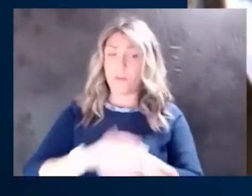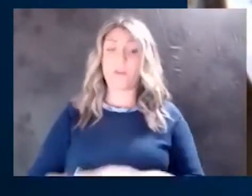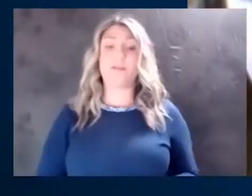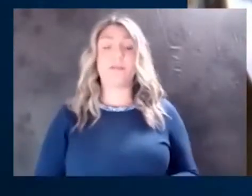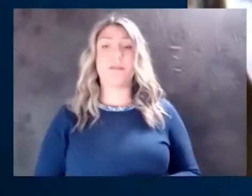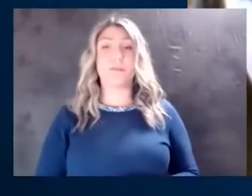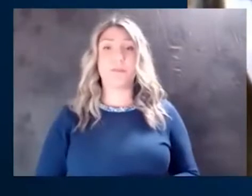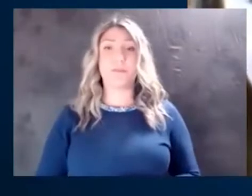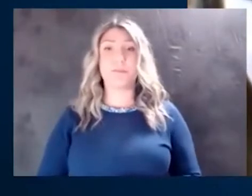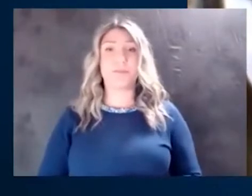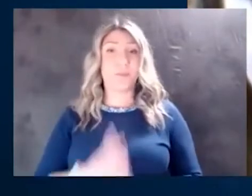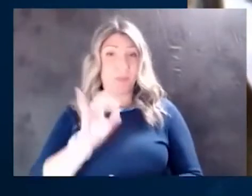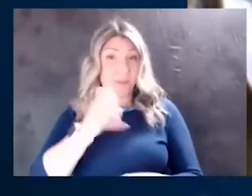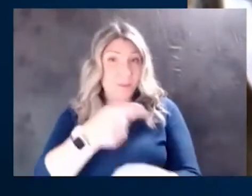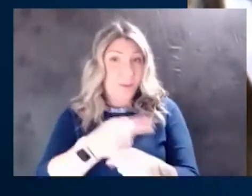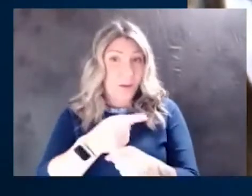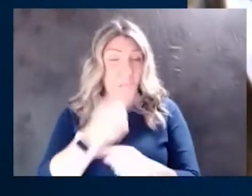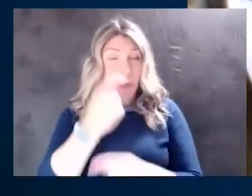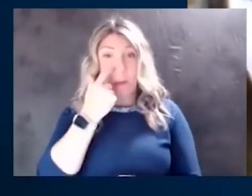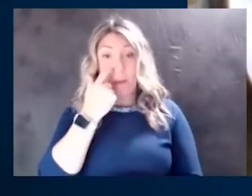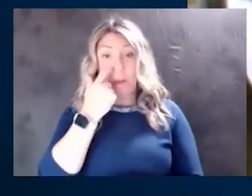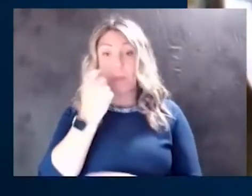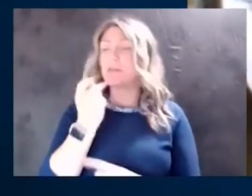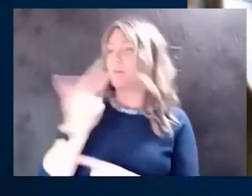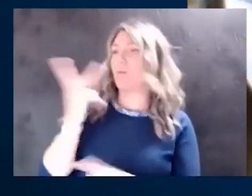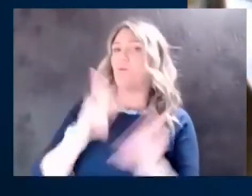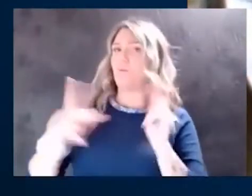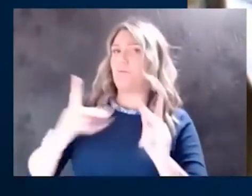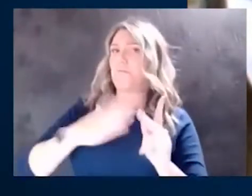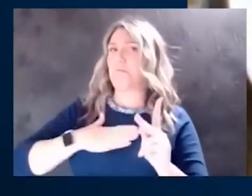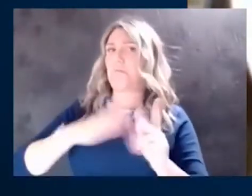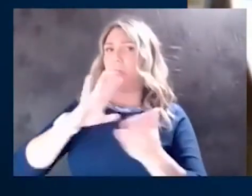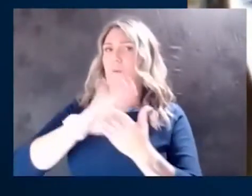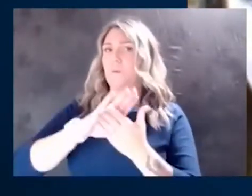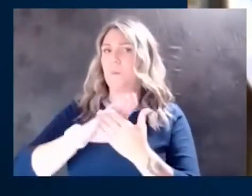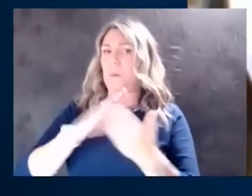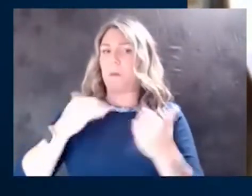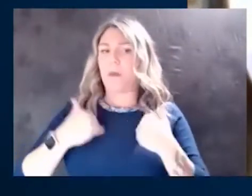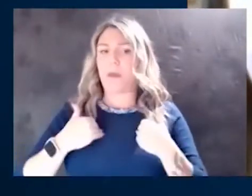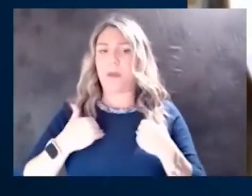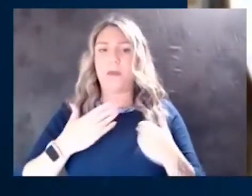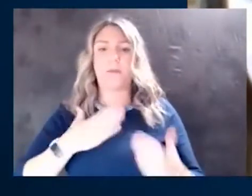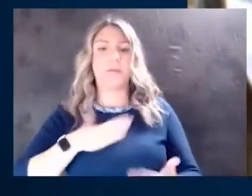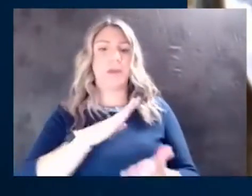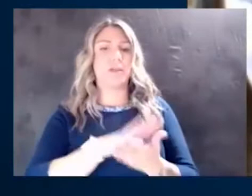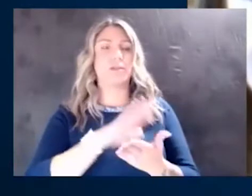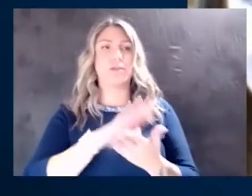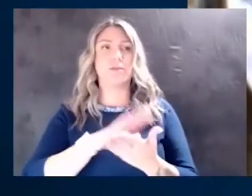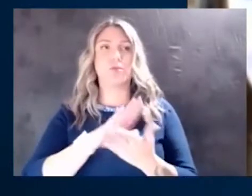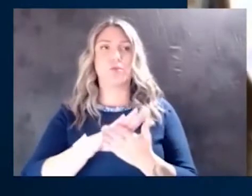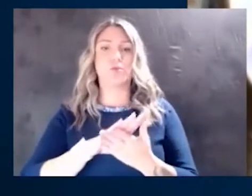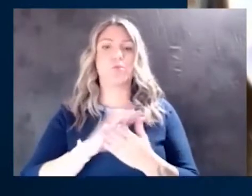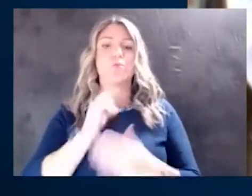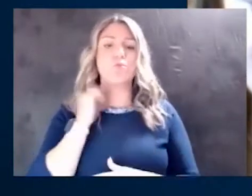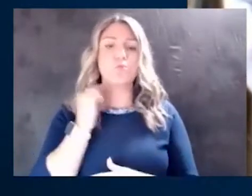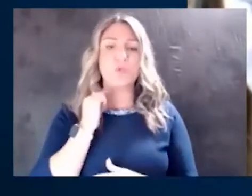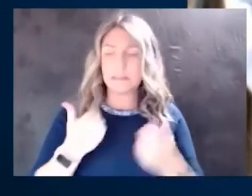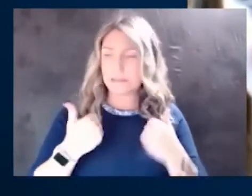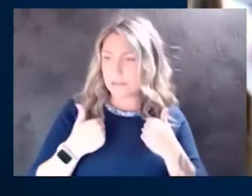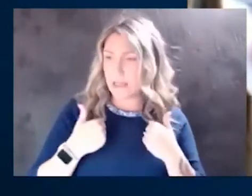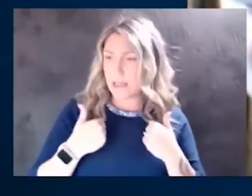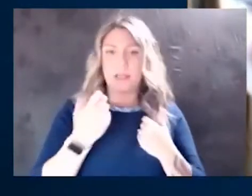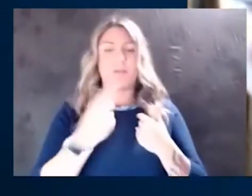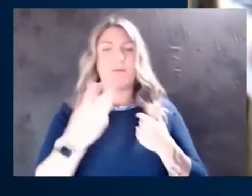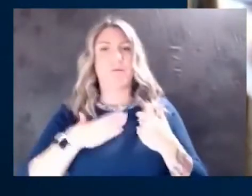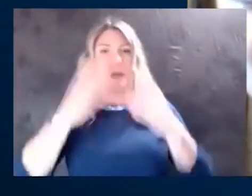right? Yeah, a couple of people at my school got it. My school priest got it. A couple of my teachers. So